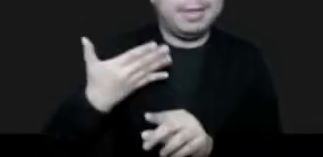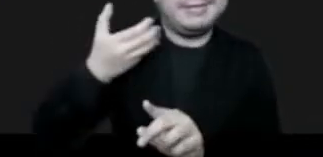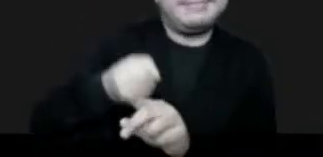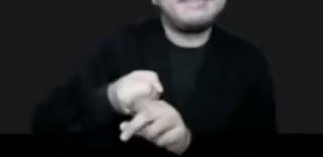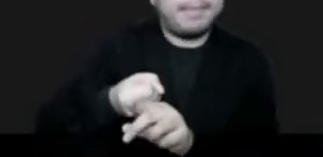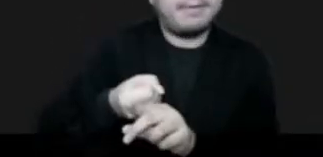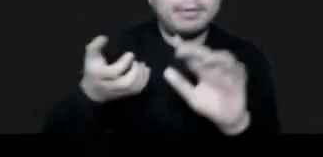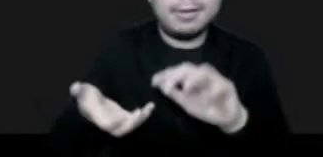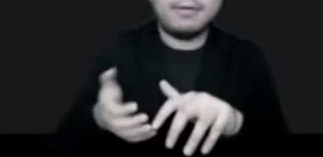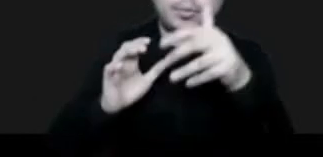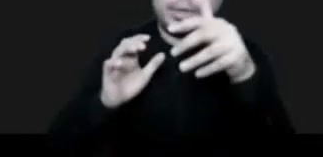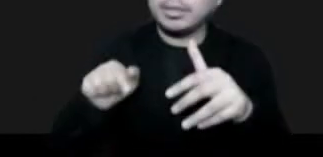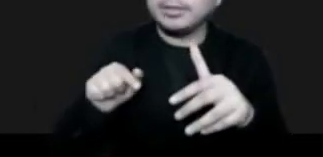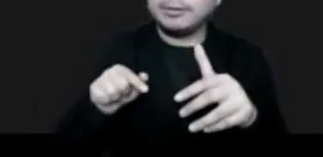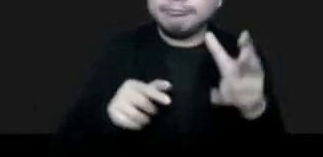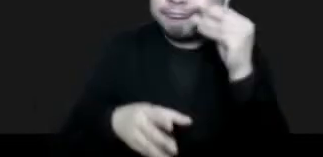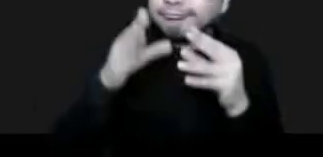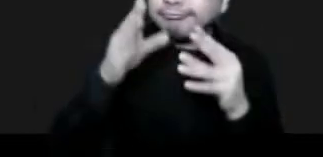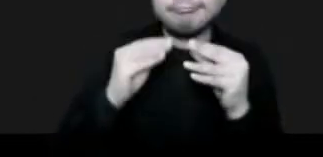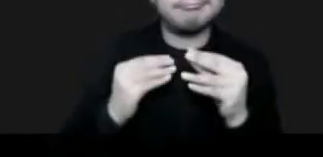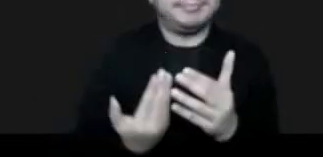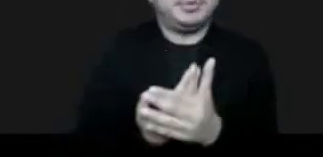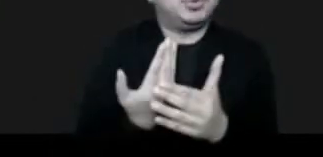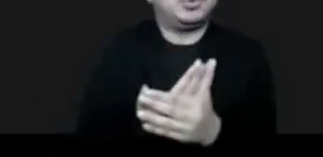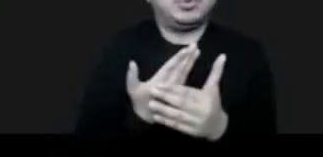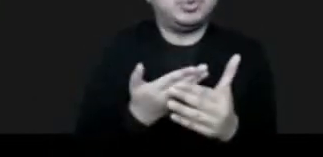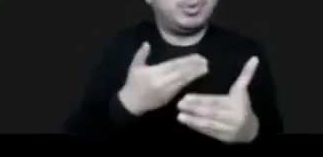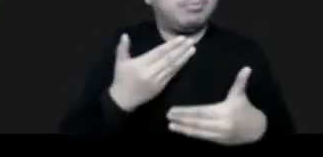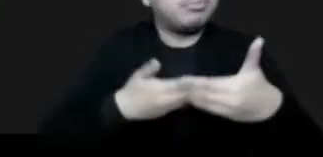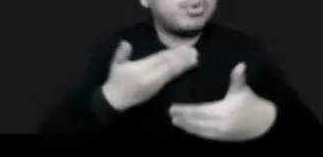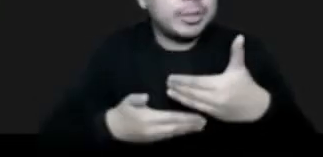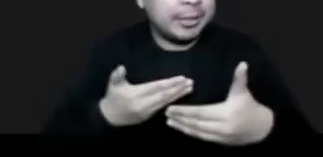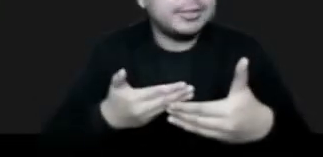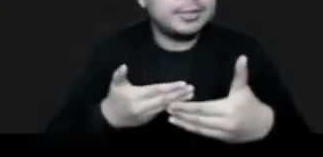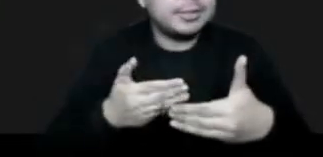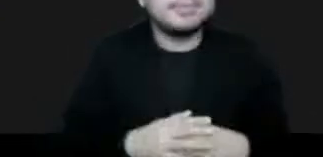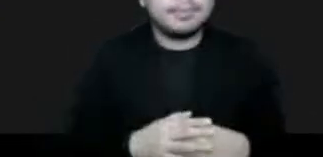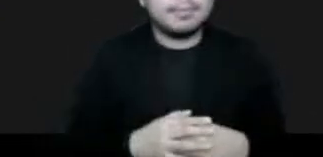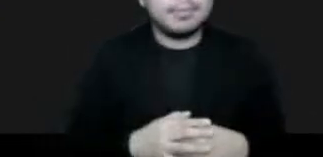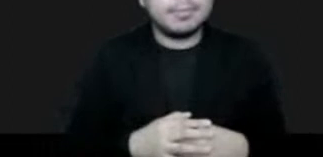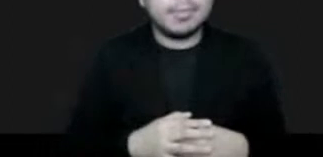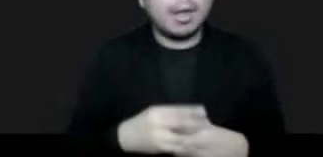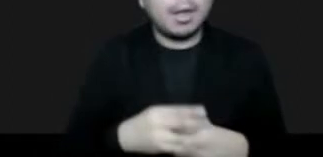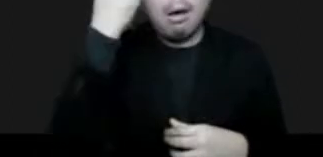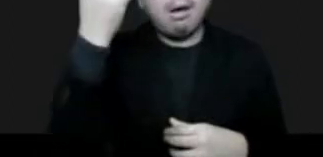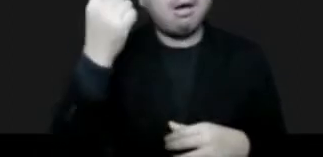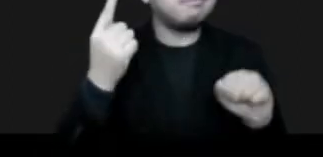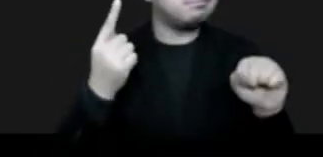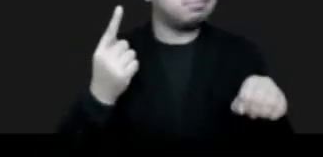way to us. And that's when we realized that persons with disabilities